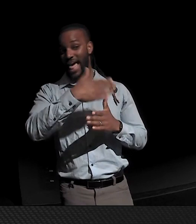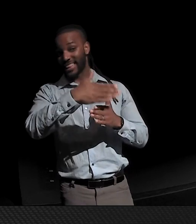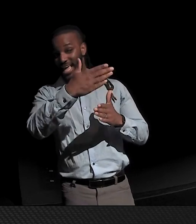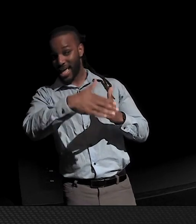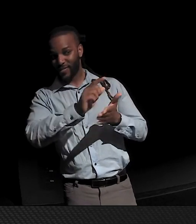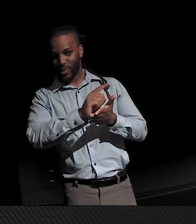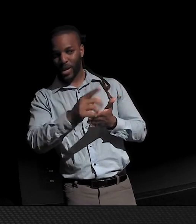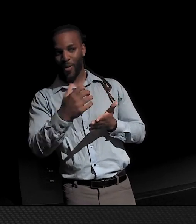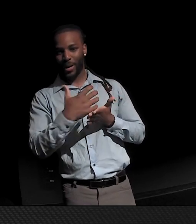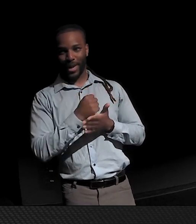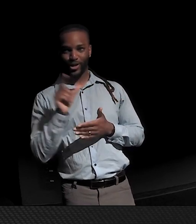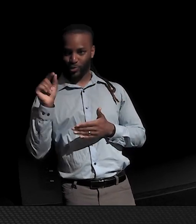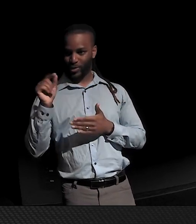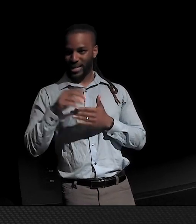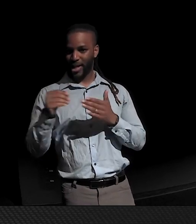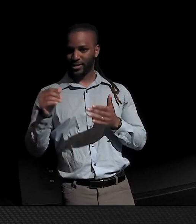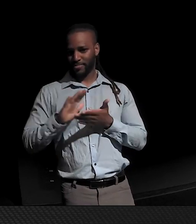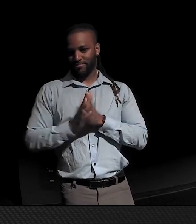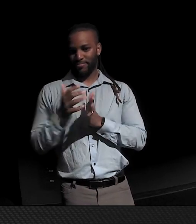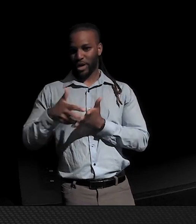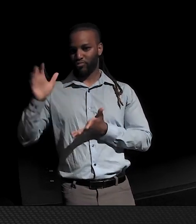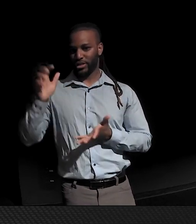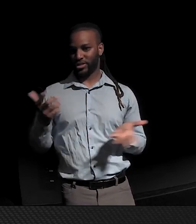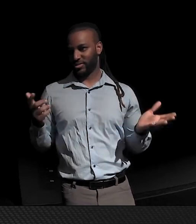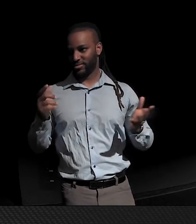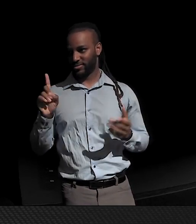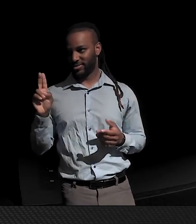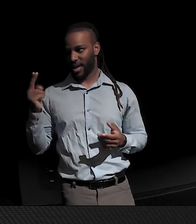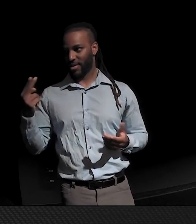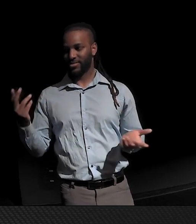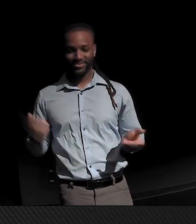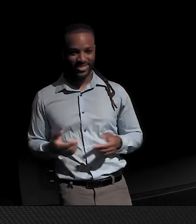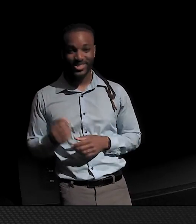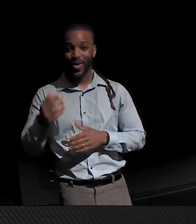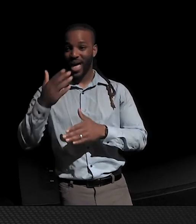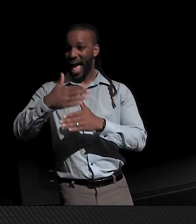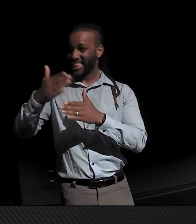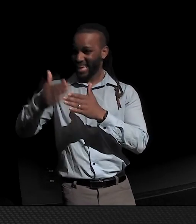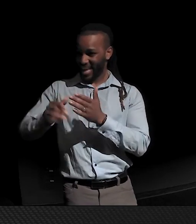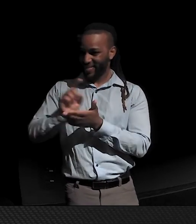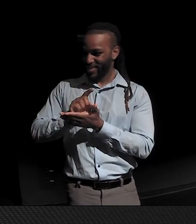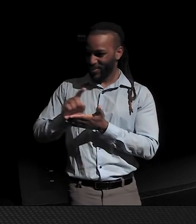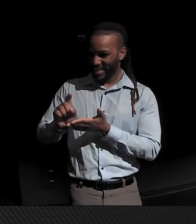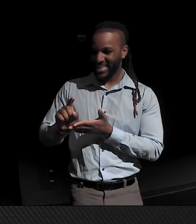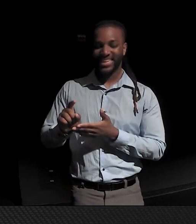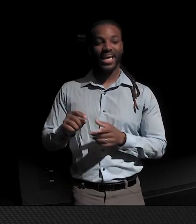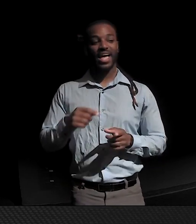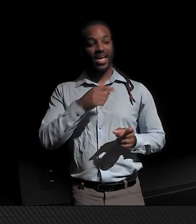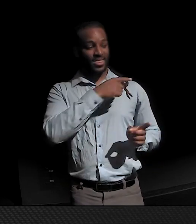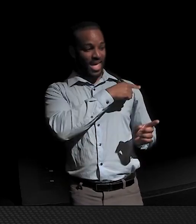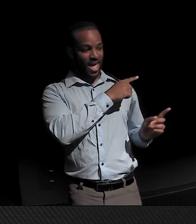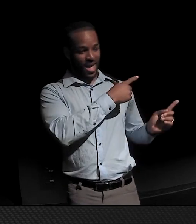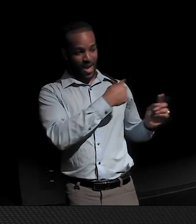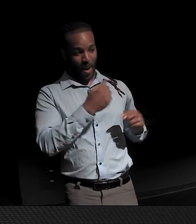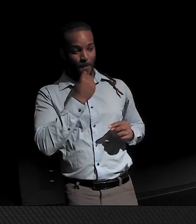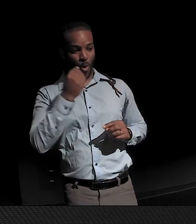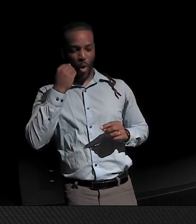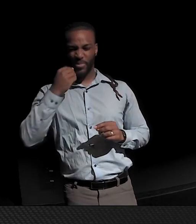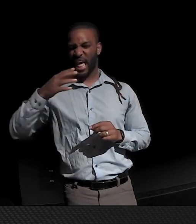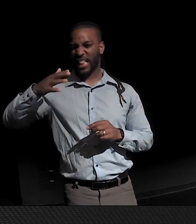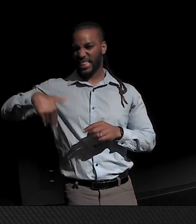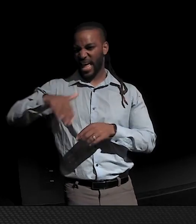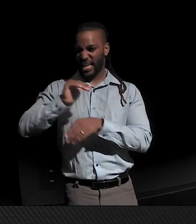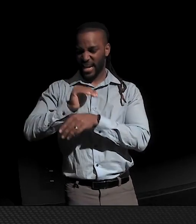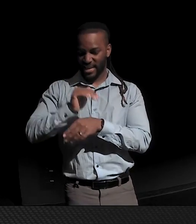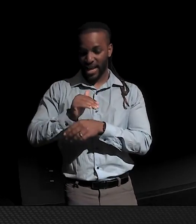the week because I wanted to make $20 and be rich. And so at the end of the week, they come home, and they come home late at night. And so